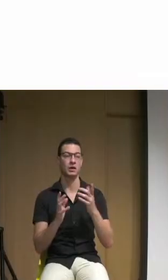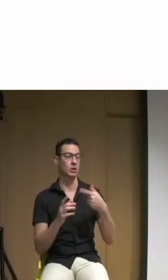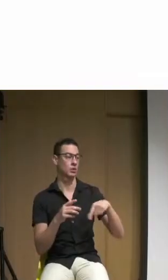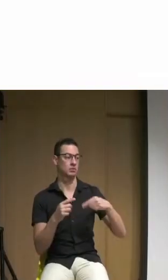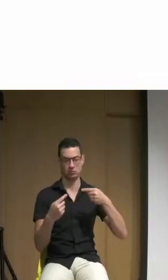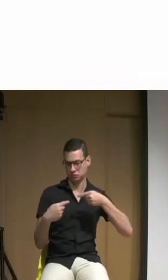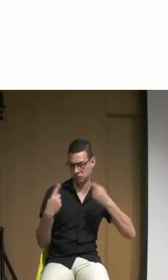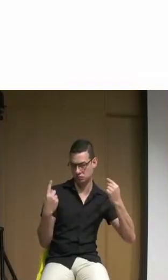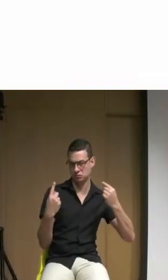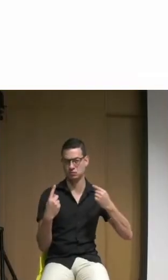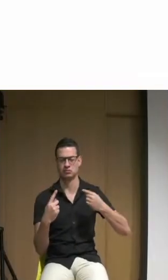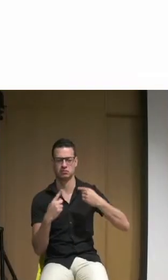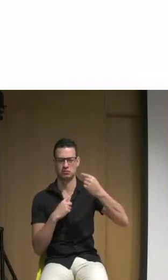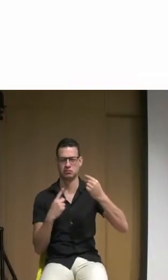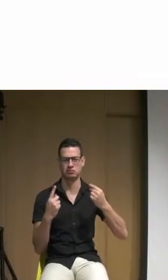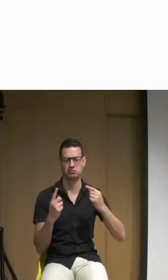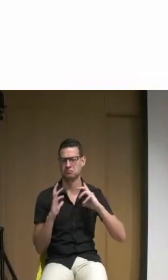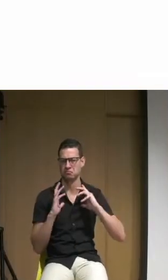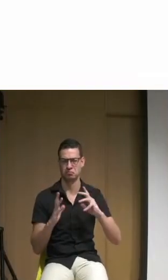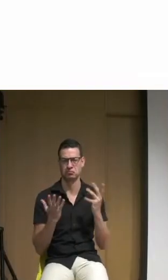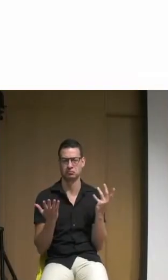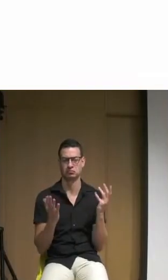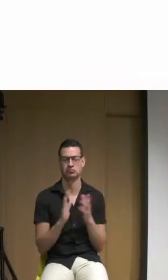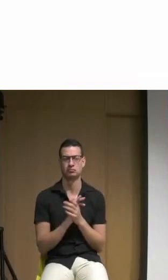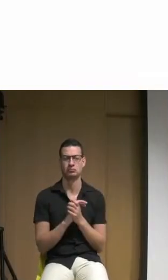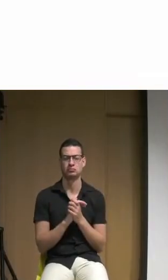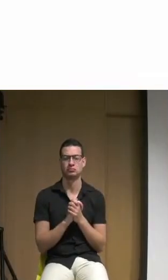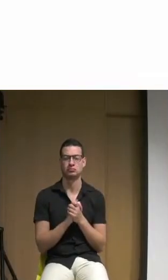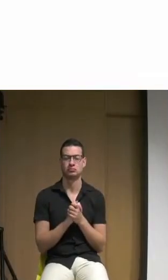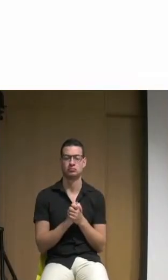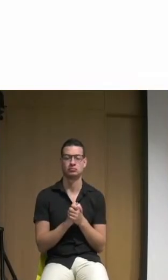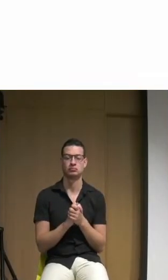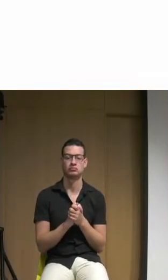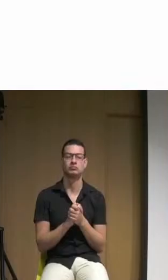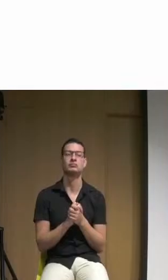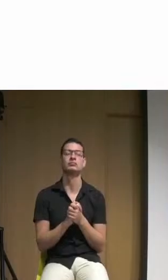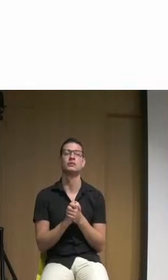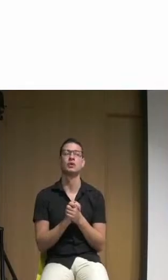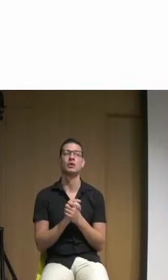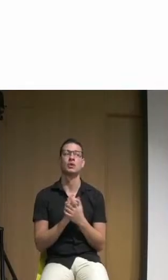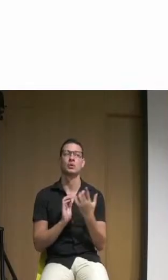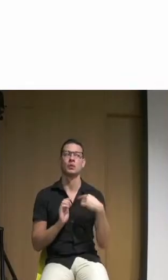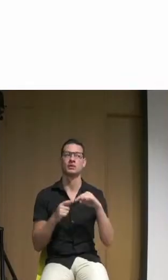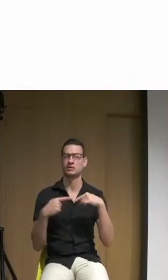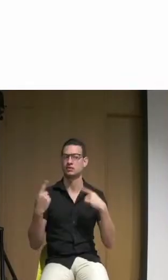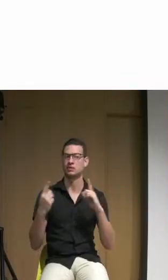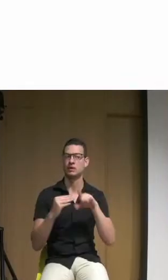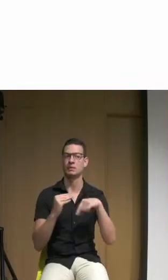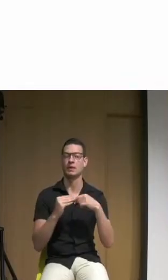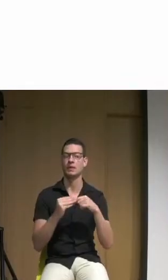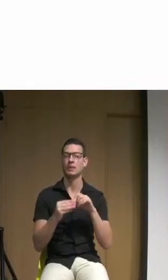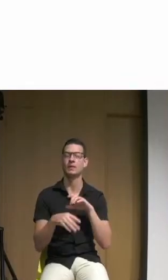or questions about a consultant's analysis of one of the